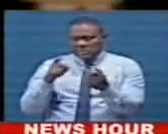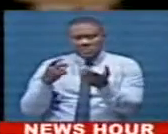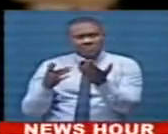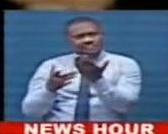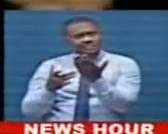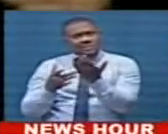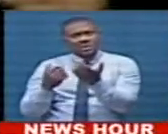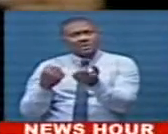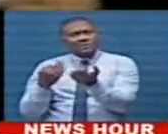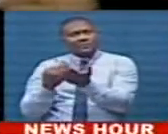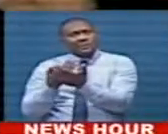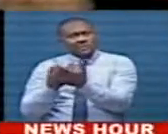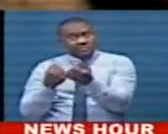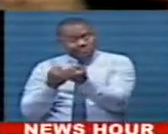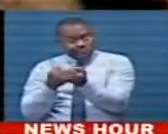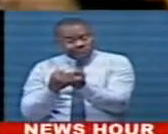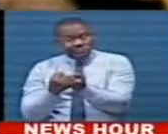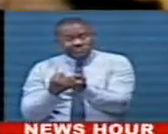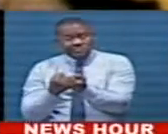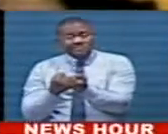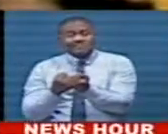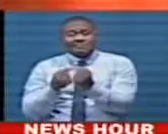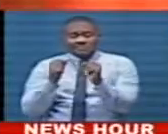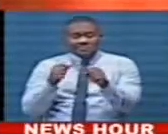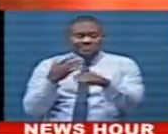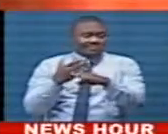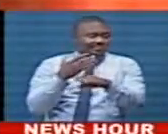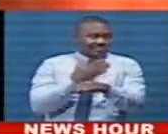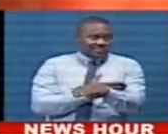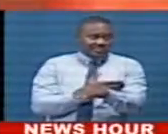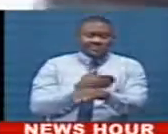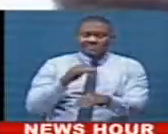and financial support to players in the value chain to help improve the industry.